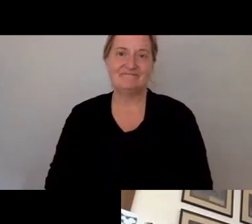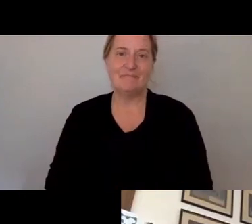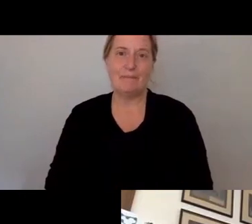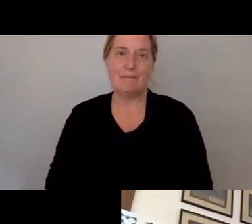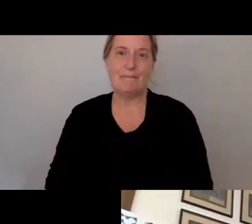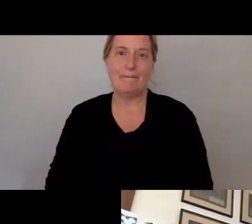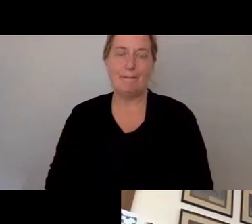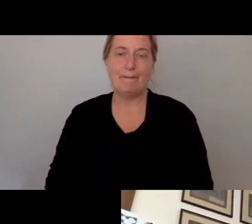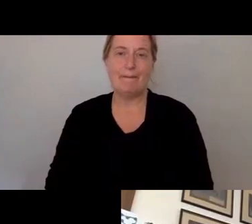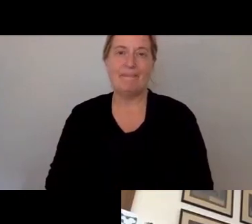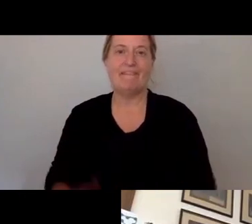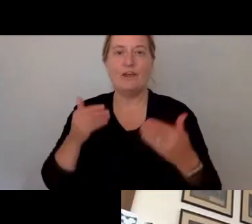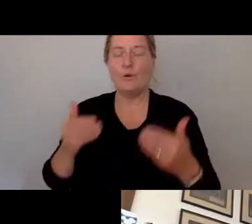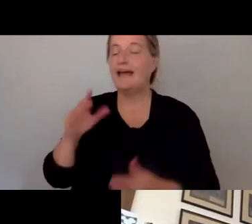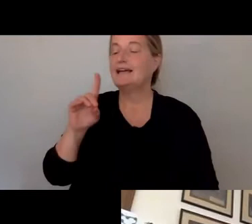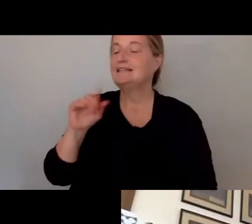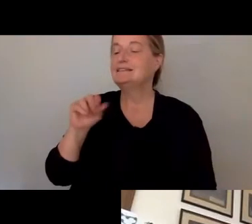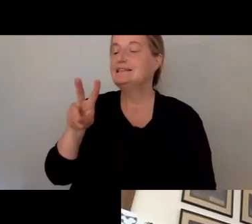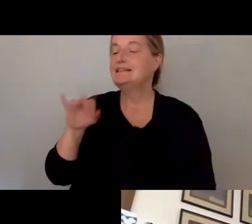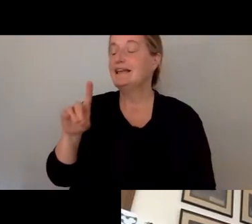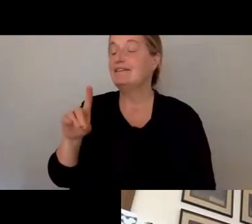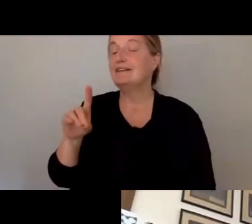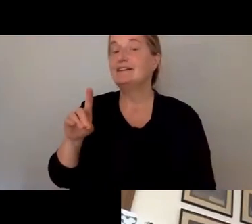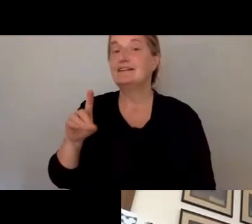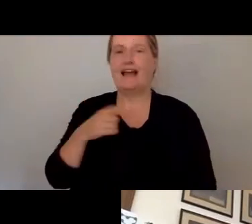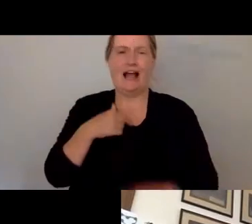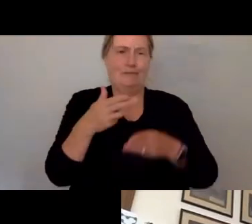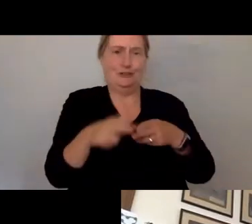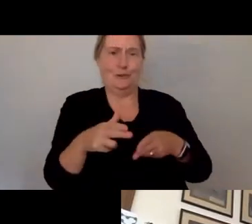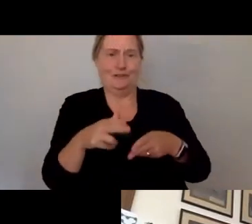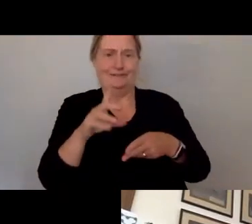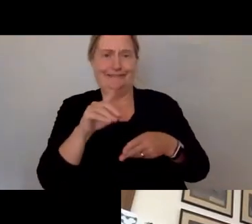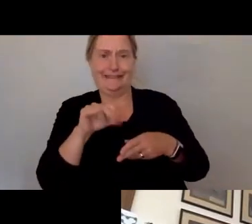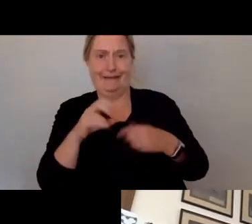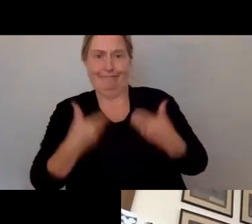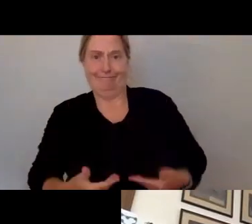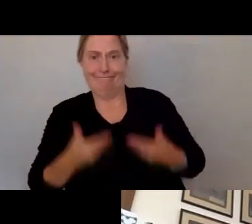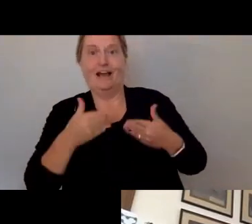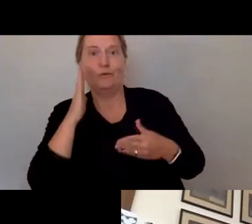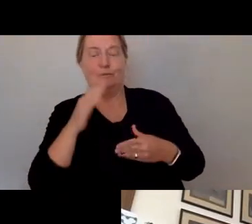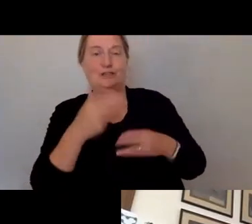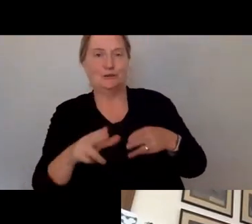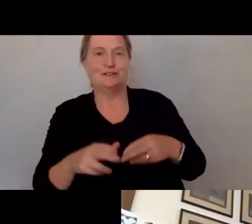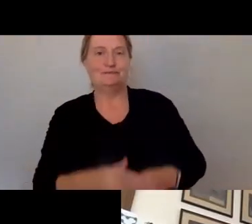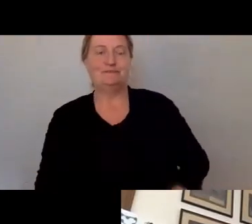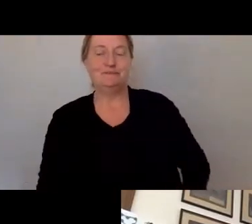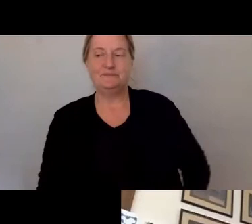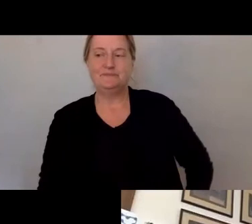Oh, So go ahead, David. I'll be short. I mean, I'll be brief.